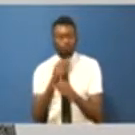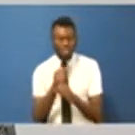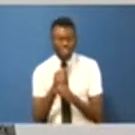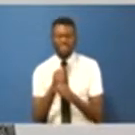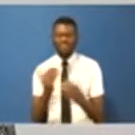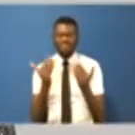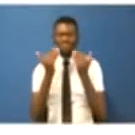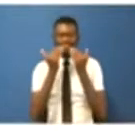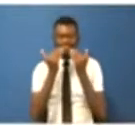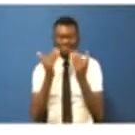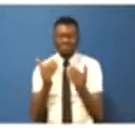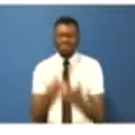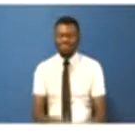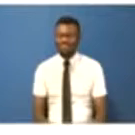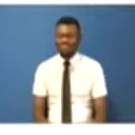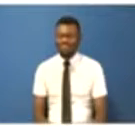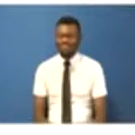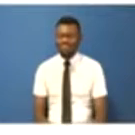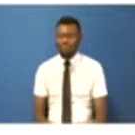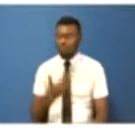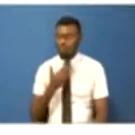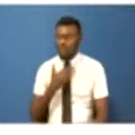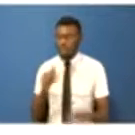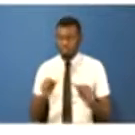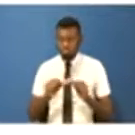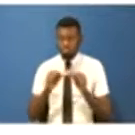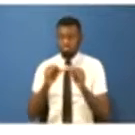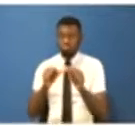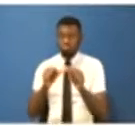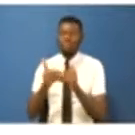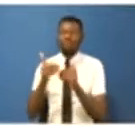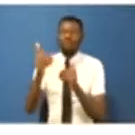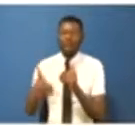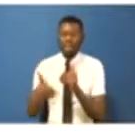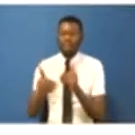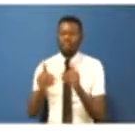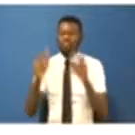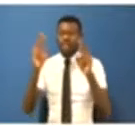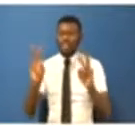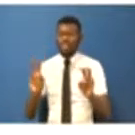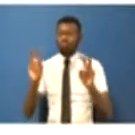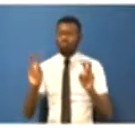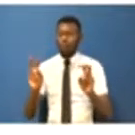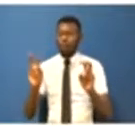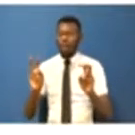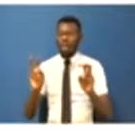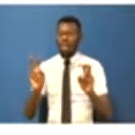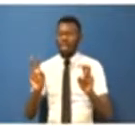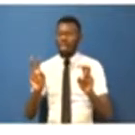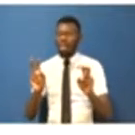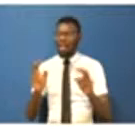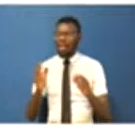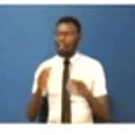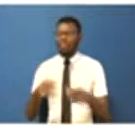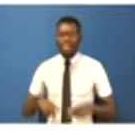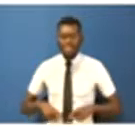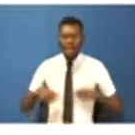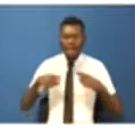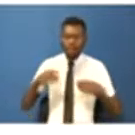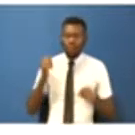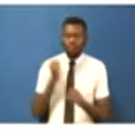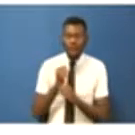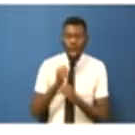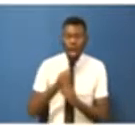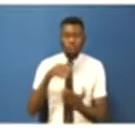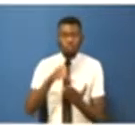yes all right so we want to move this forward to the issue of uh living and working conditions for